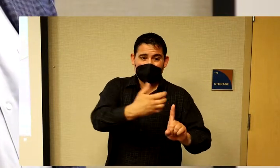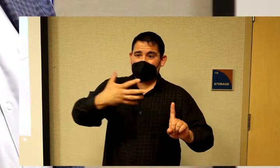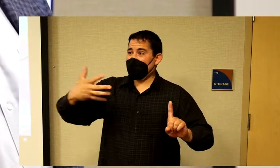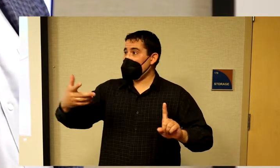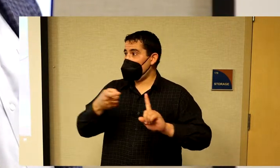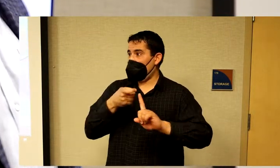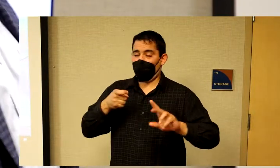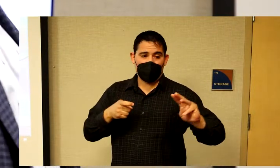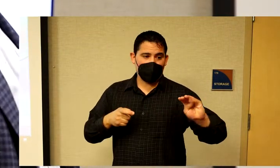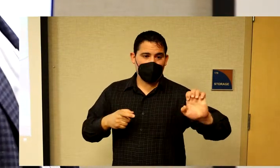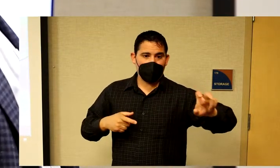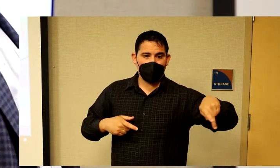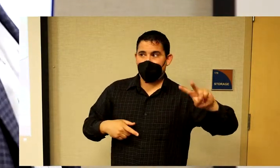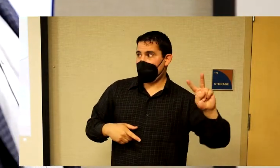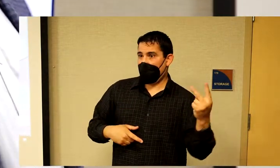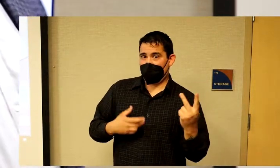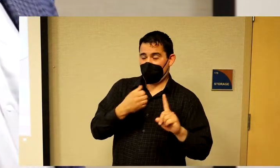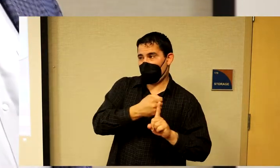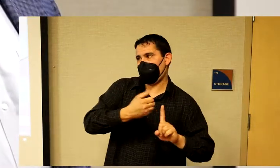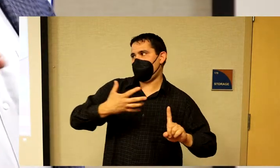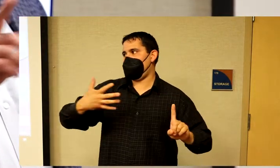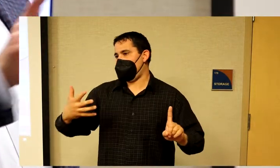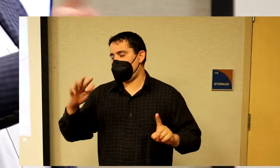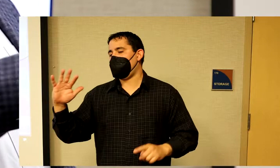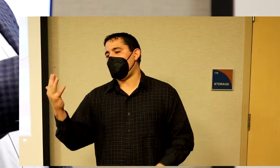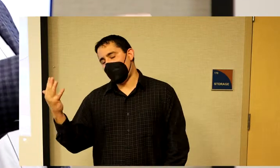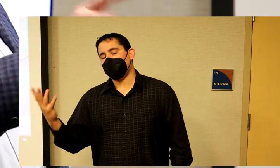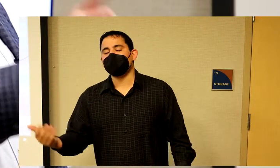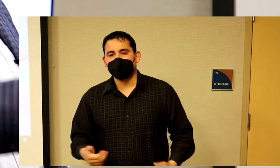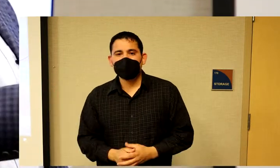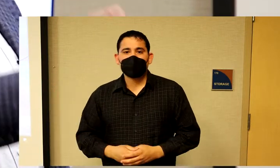I could be wrong about that. Yeah. But I did want to say one thing. So